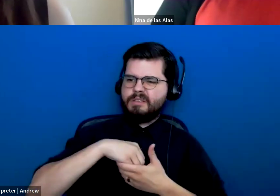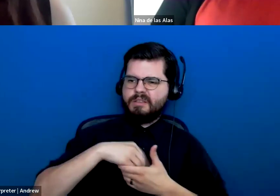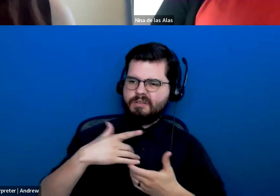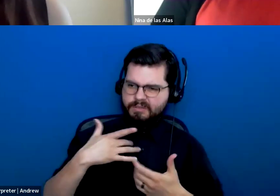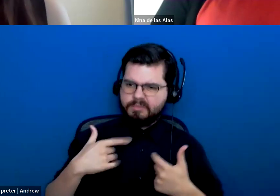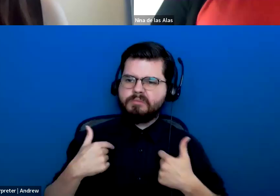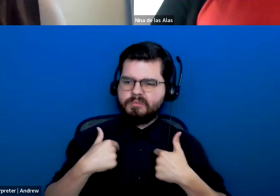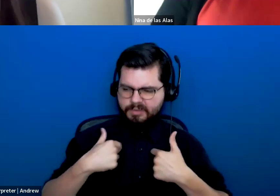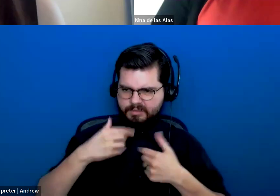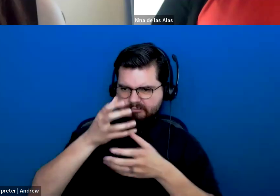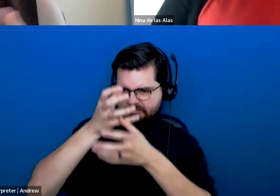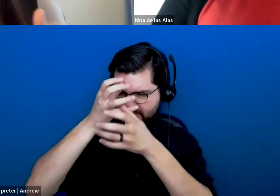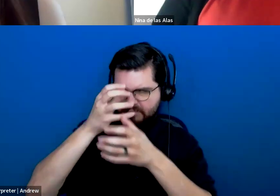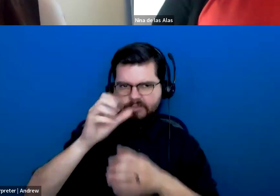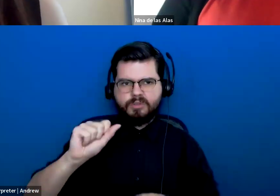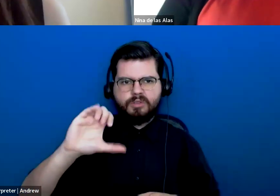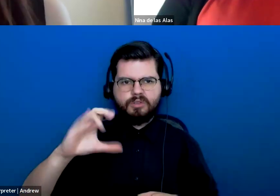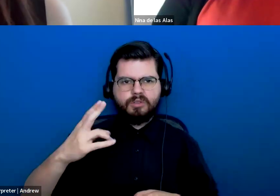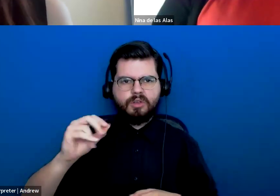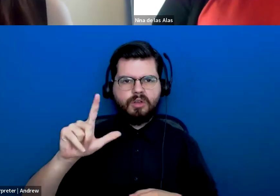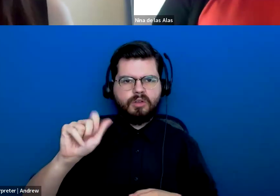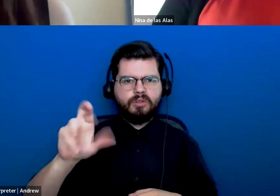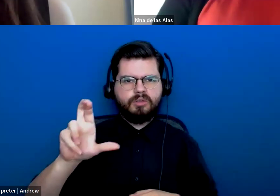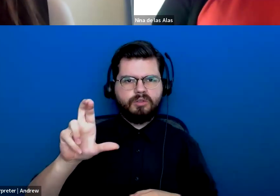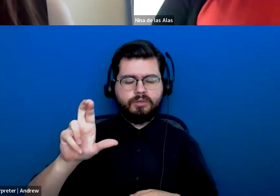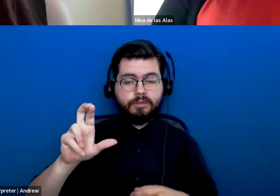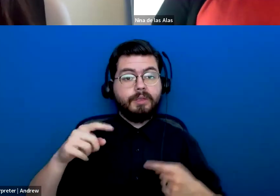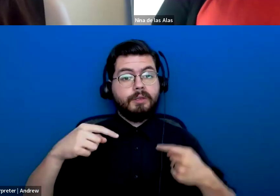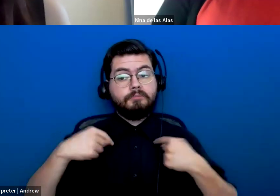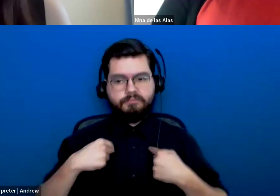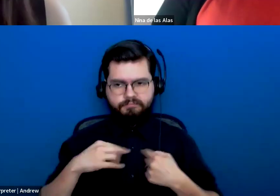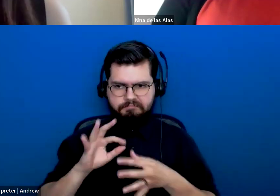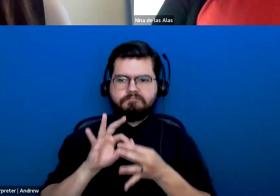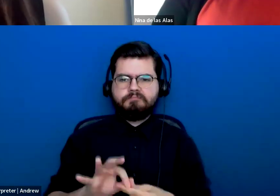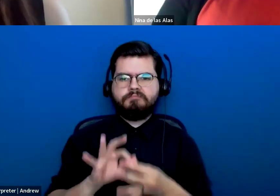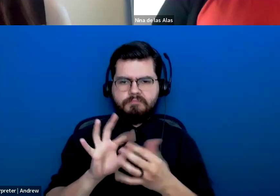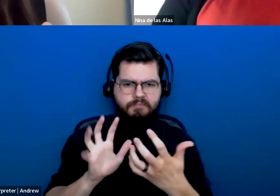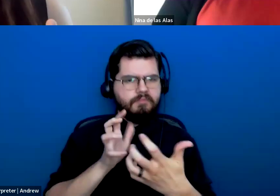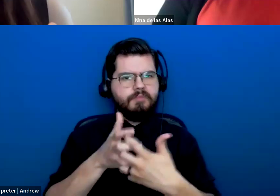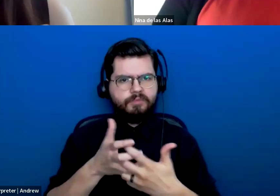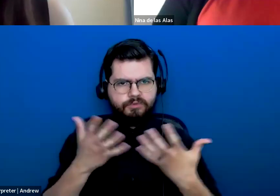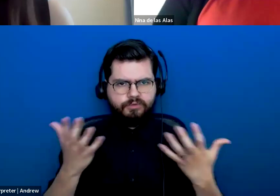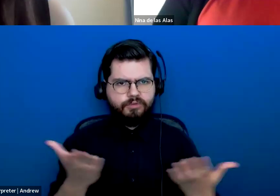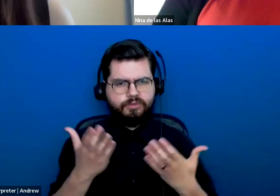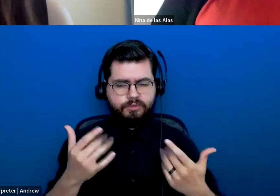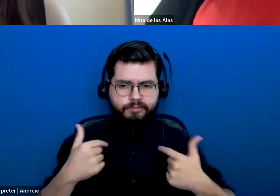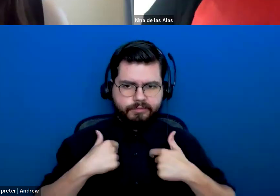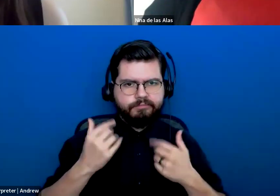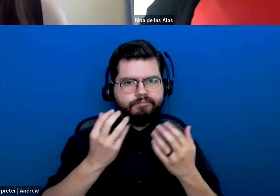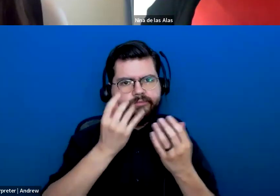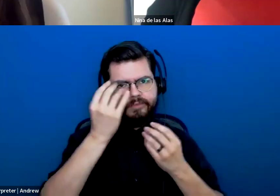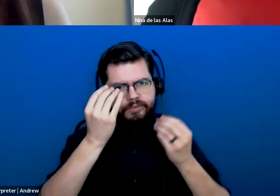difference. When they start to think like I belong here as a thinker, as a researcher, and as a contributor